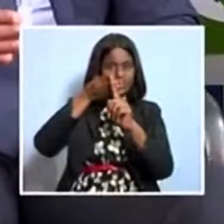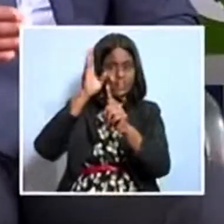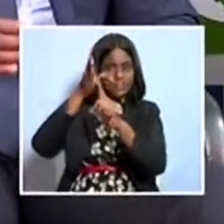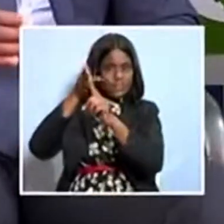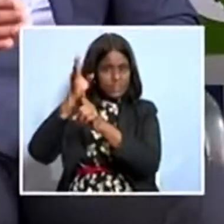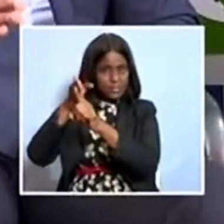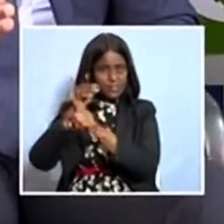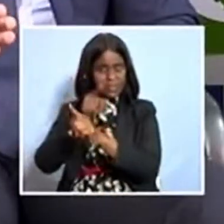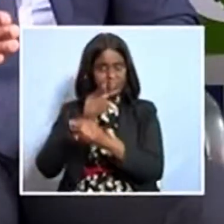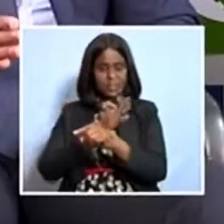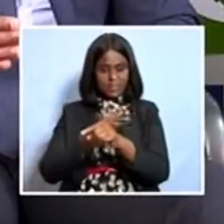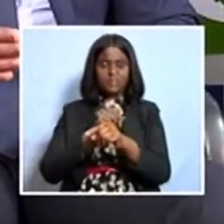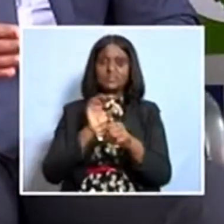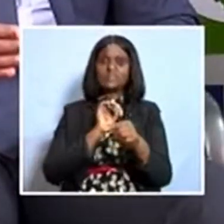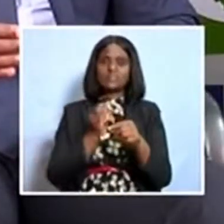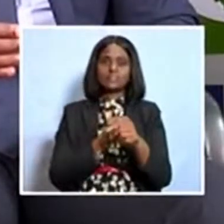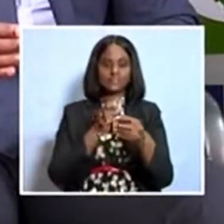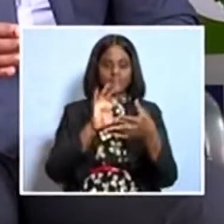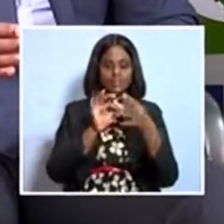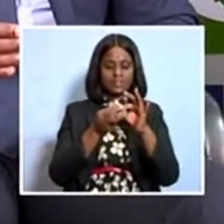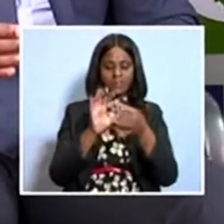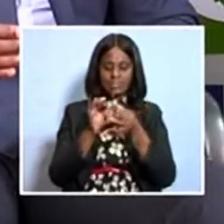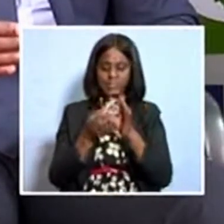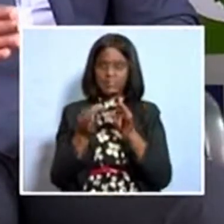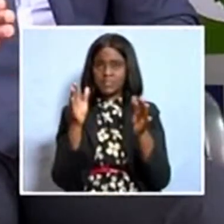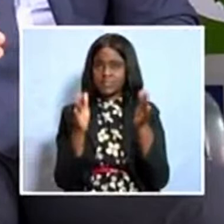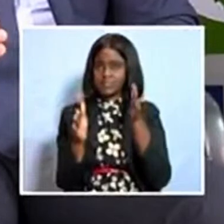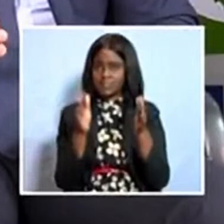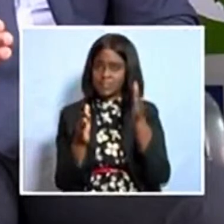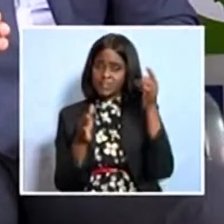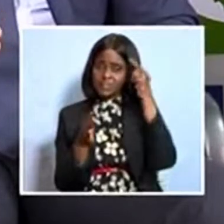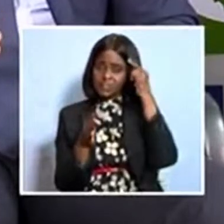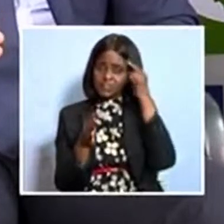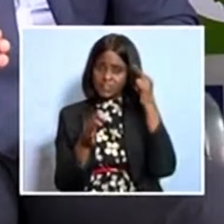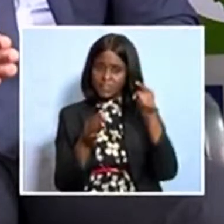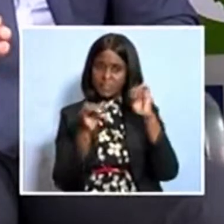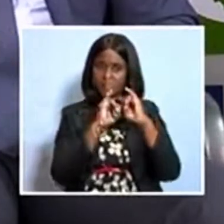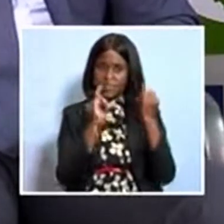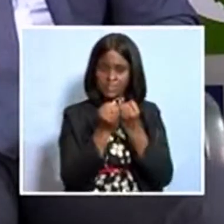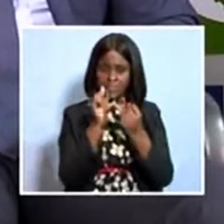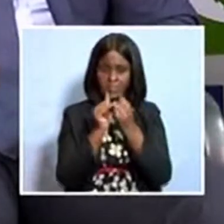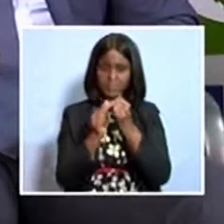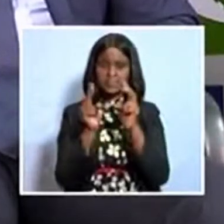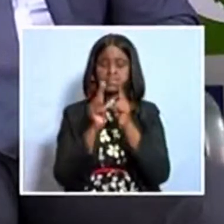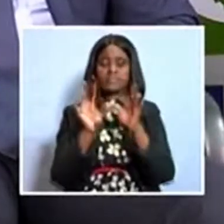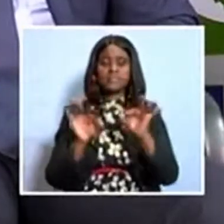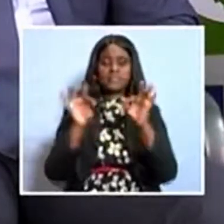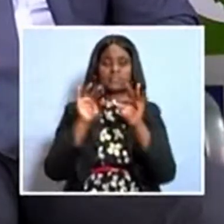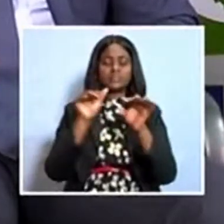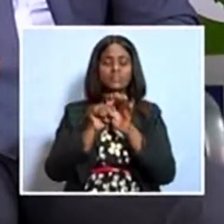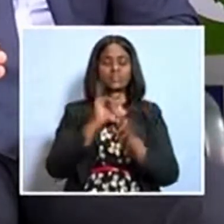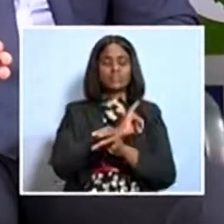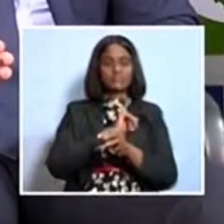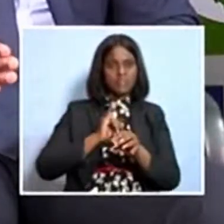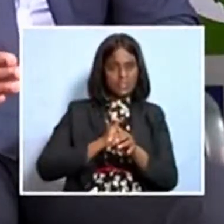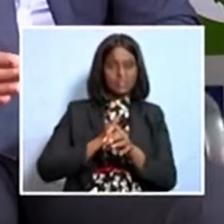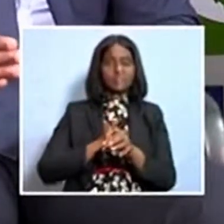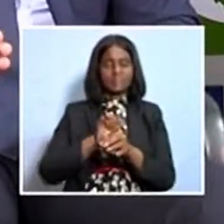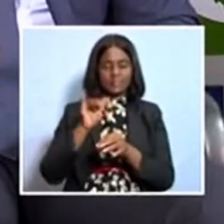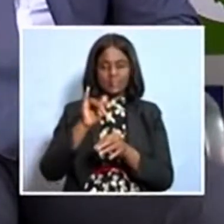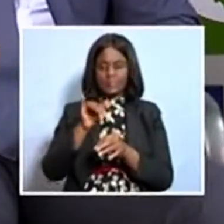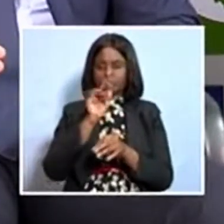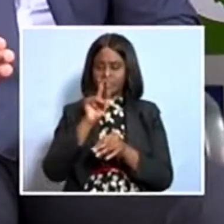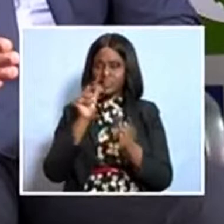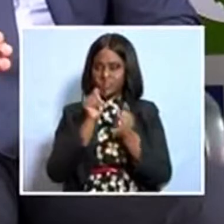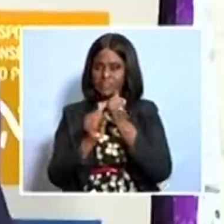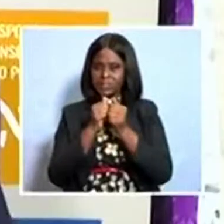And I will coordinate between the government institutions that are relevant to industry, and probably